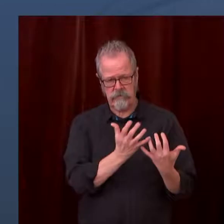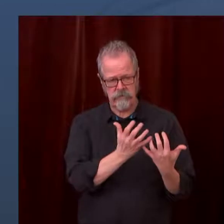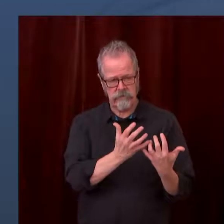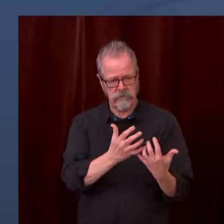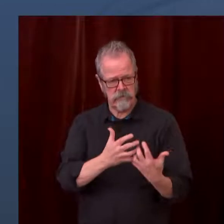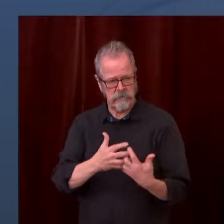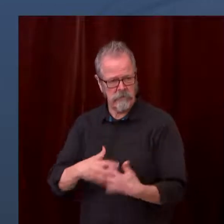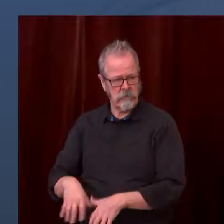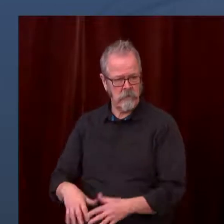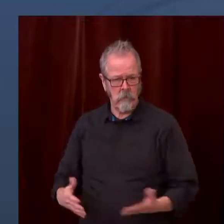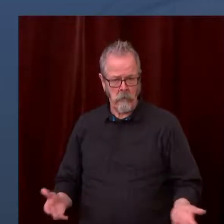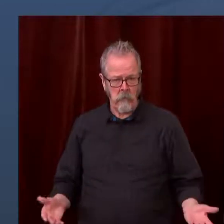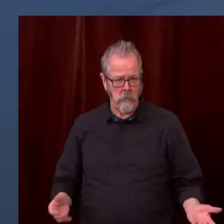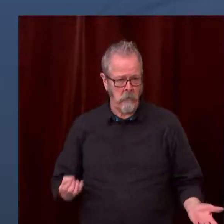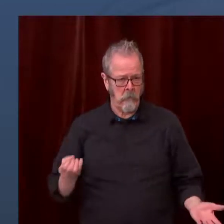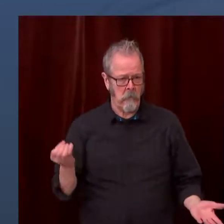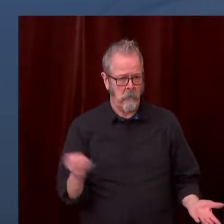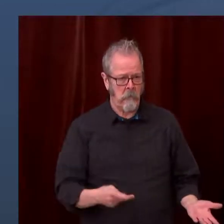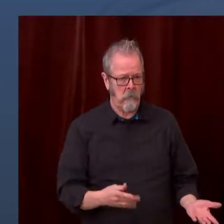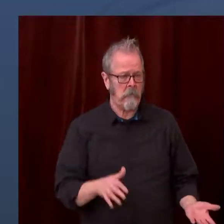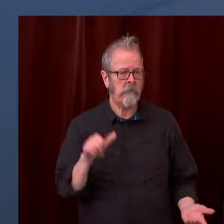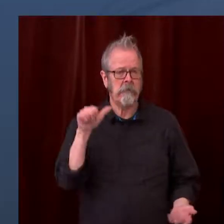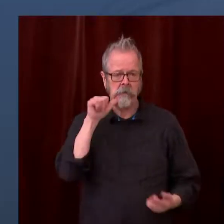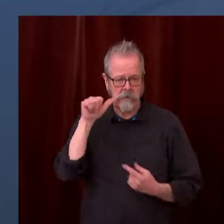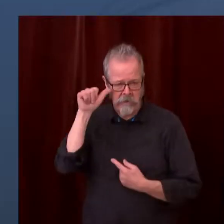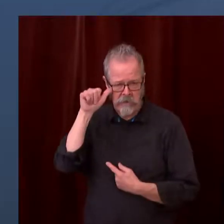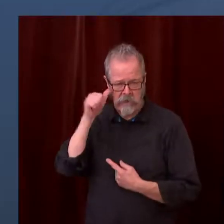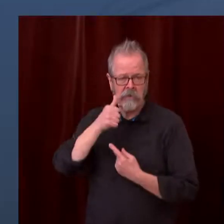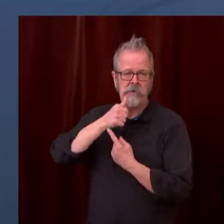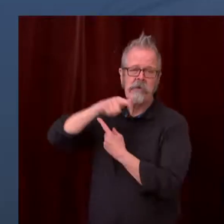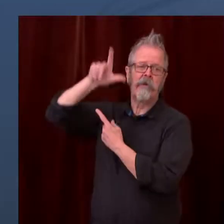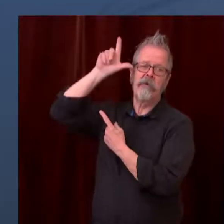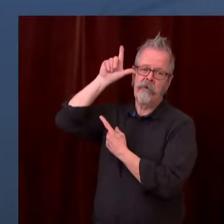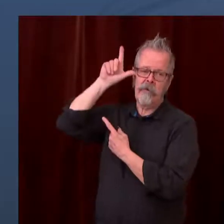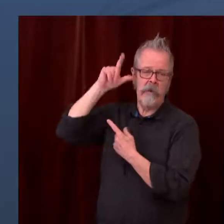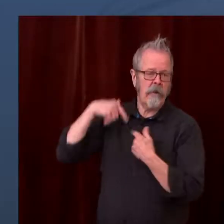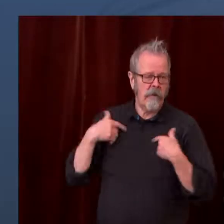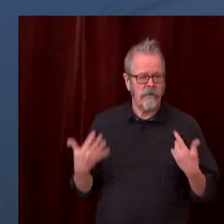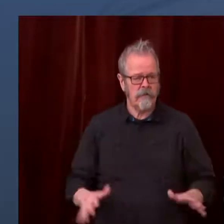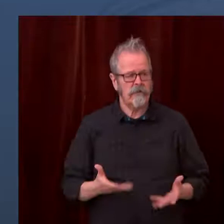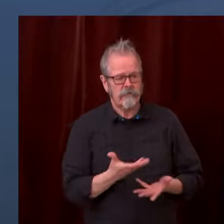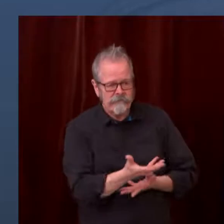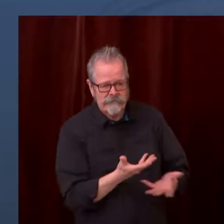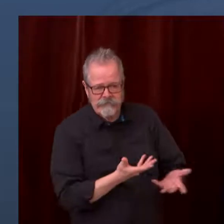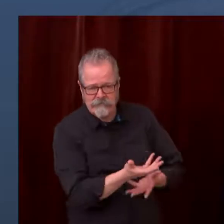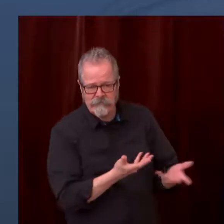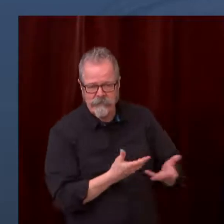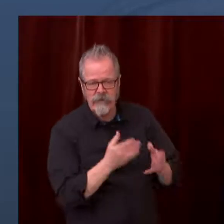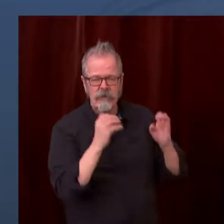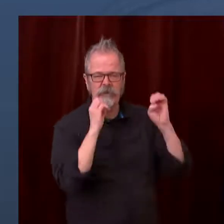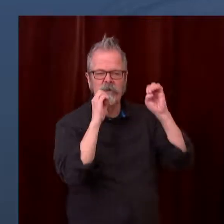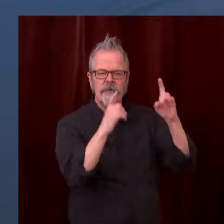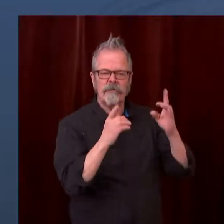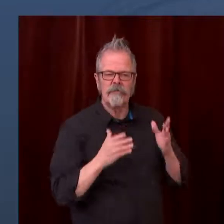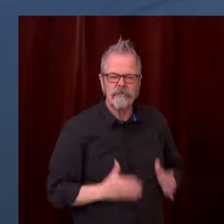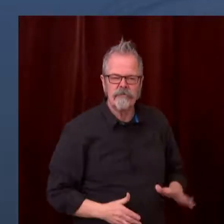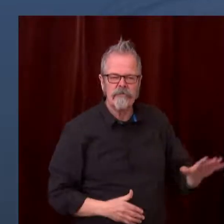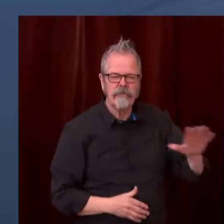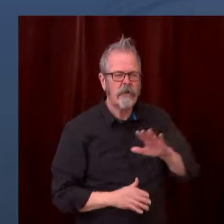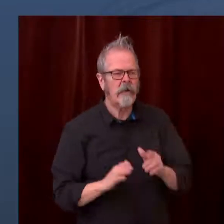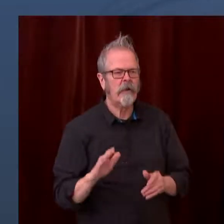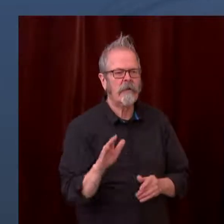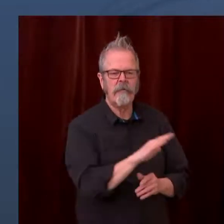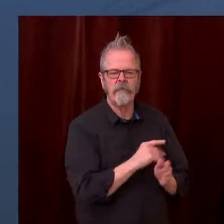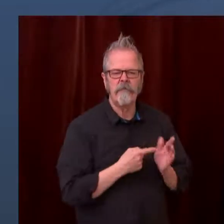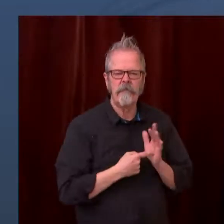involved in conversation with educators and their representatives. I'm in communication with the superintendents and principals and otherwise, and I'm traveling